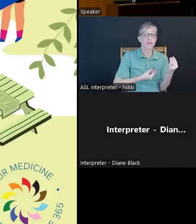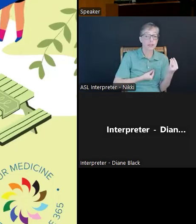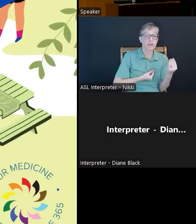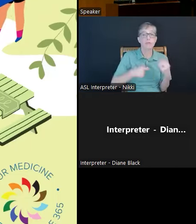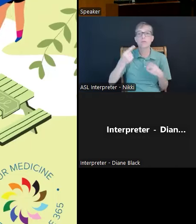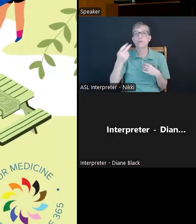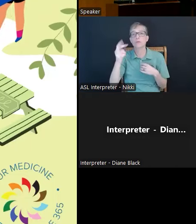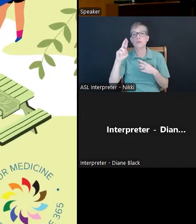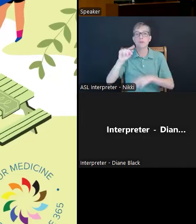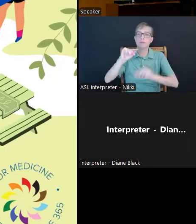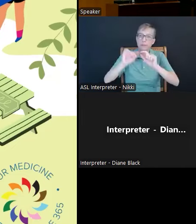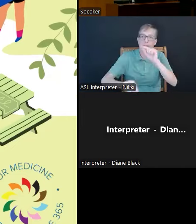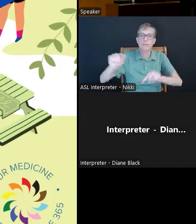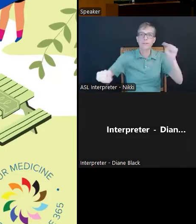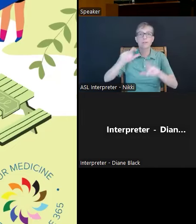about.